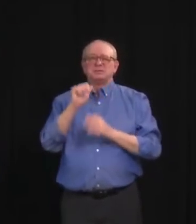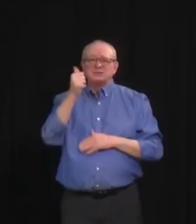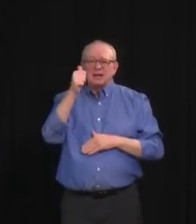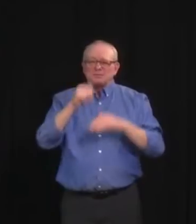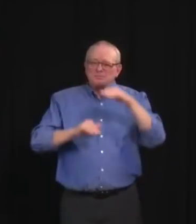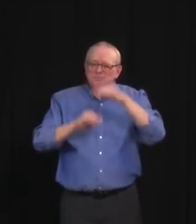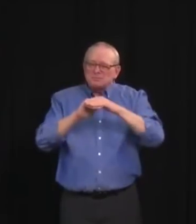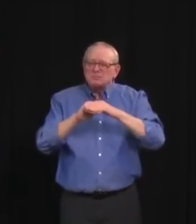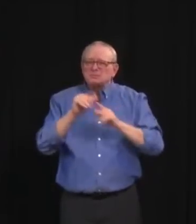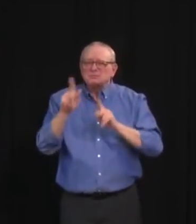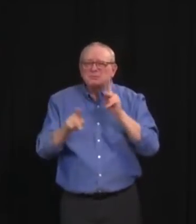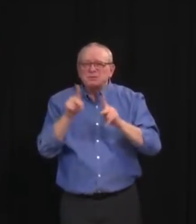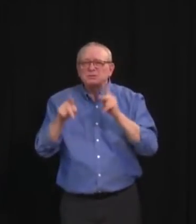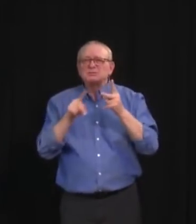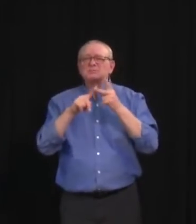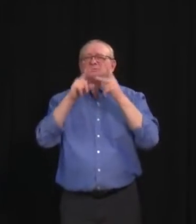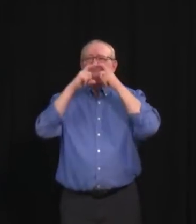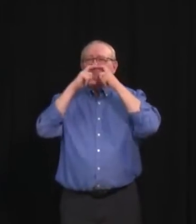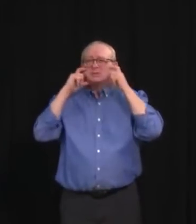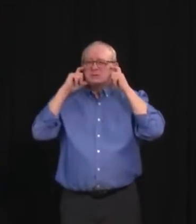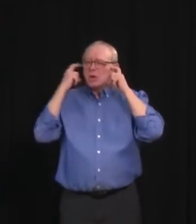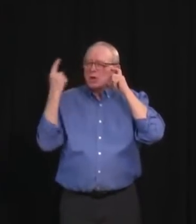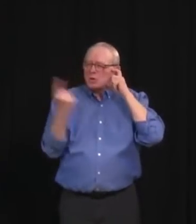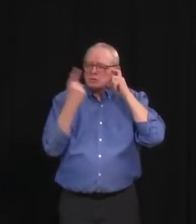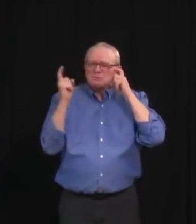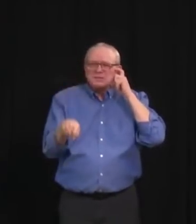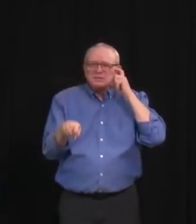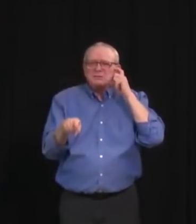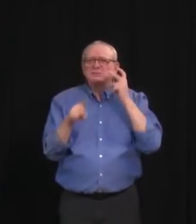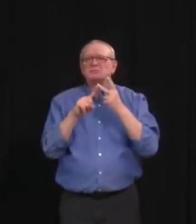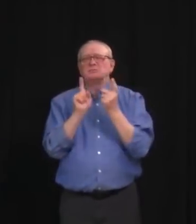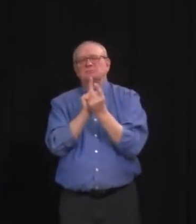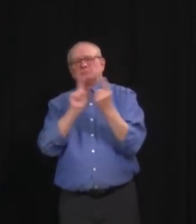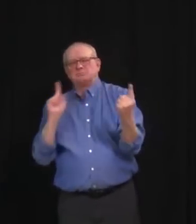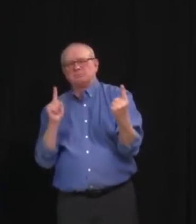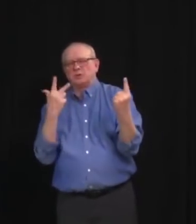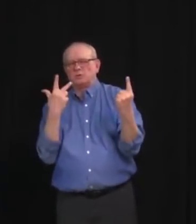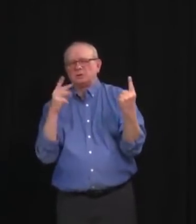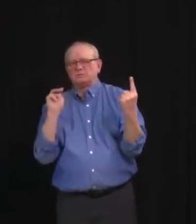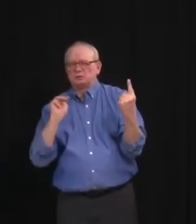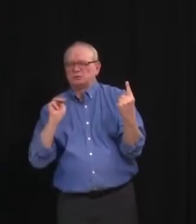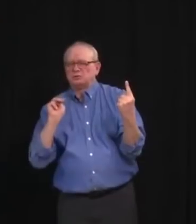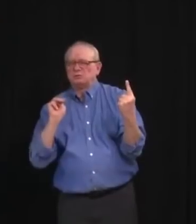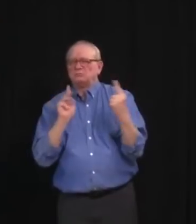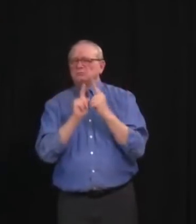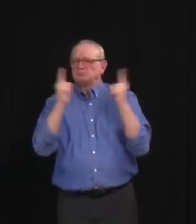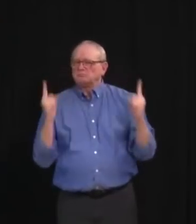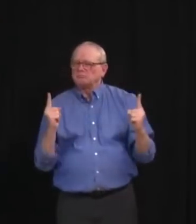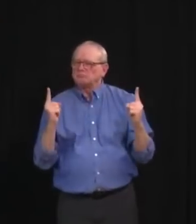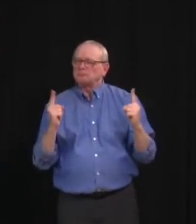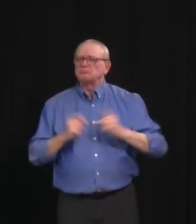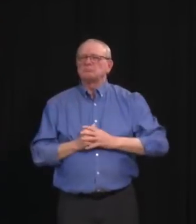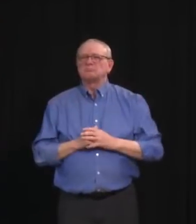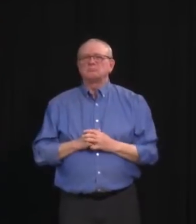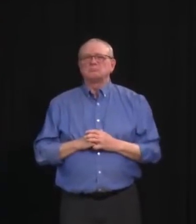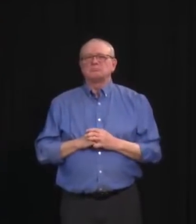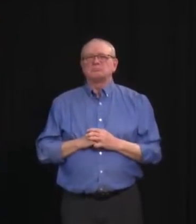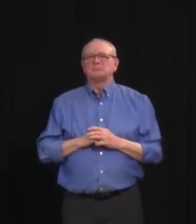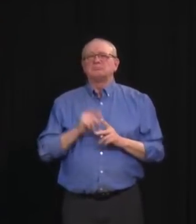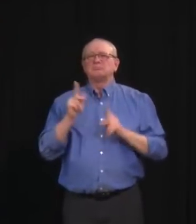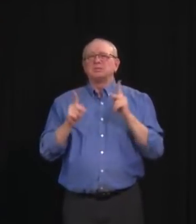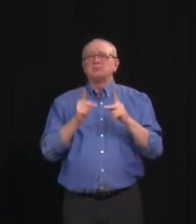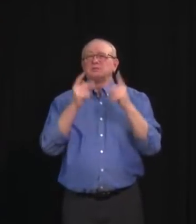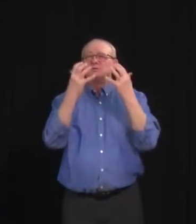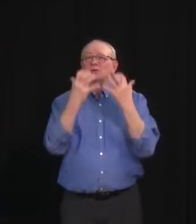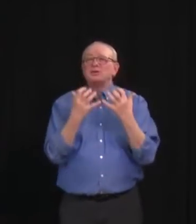3-meter distancing between all participants. As well, no spectators or in-person audiences are